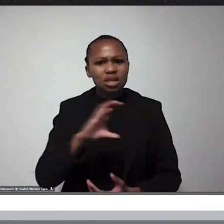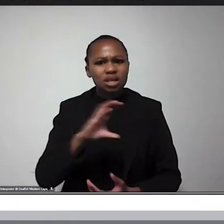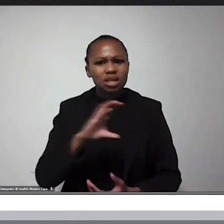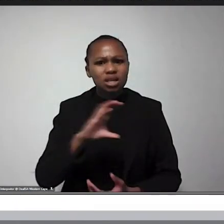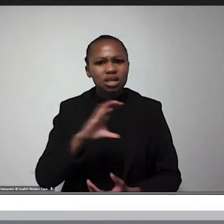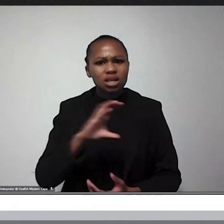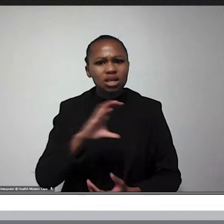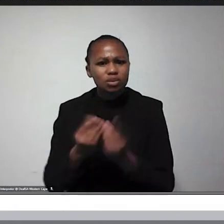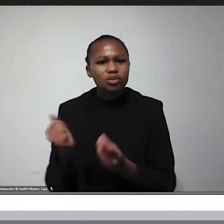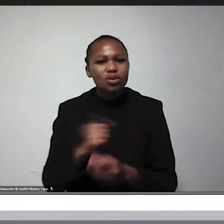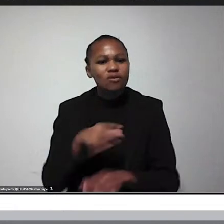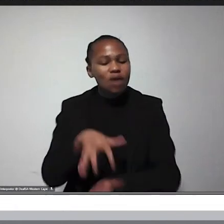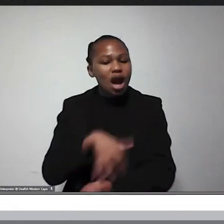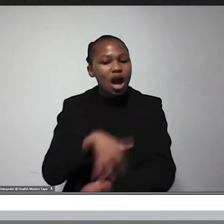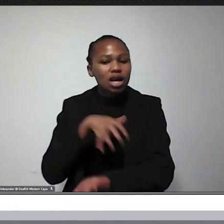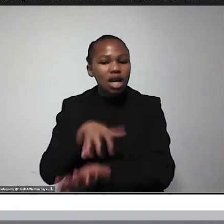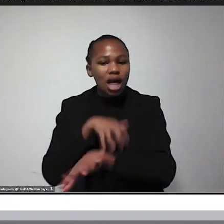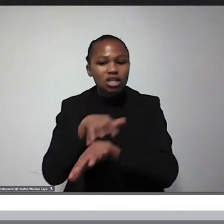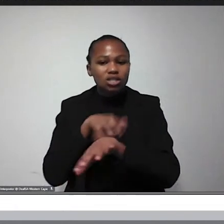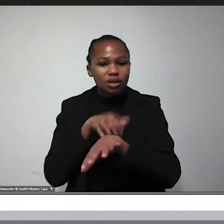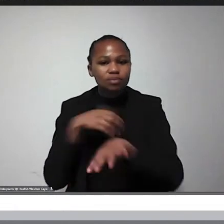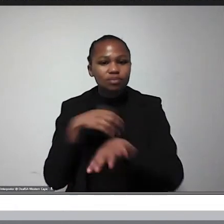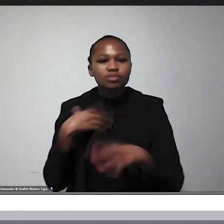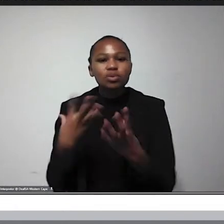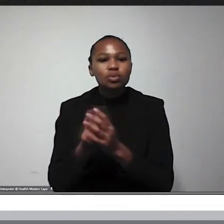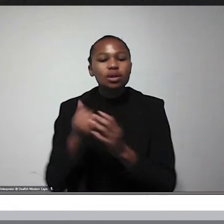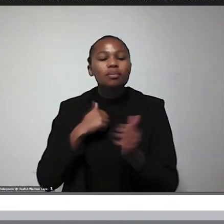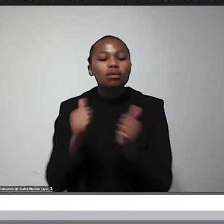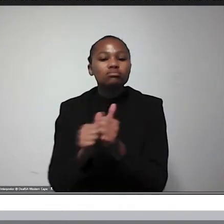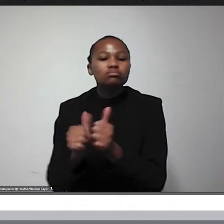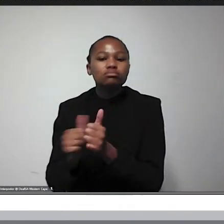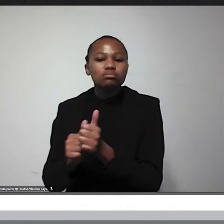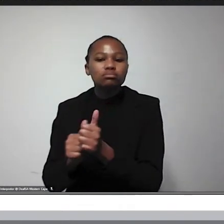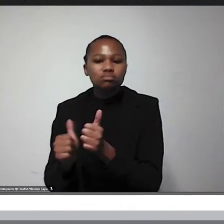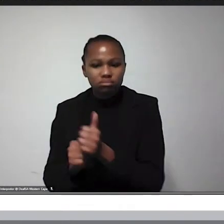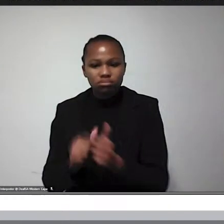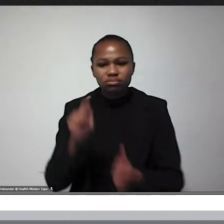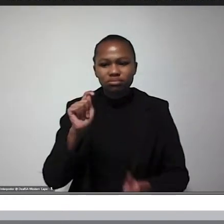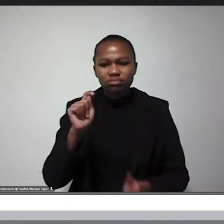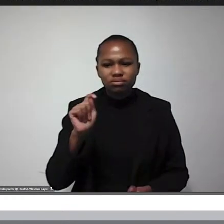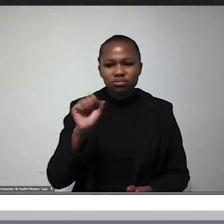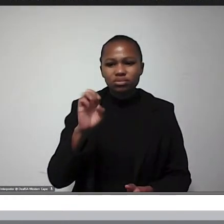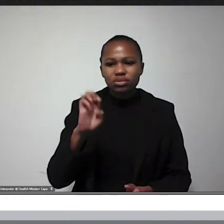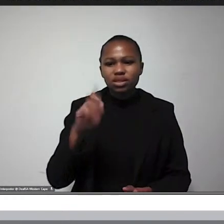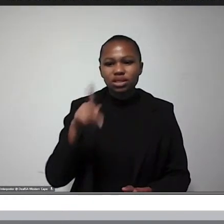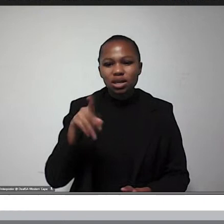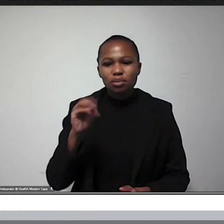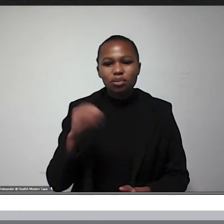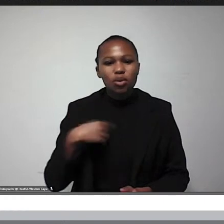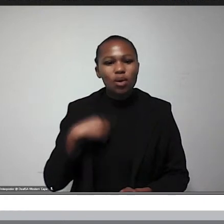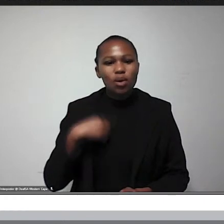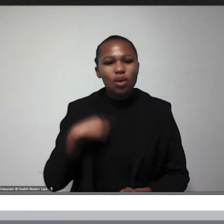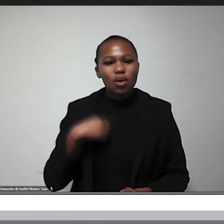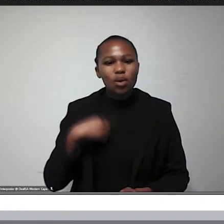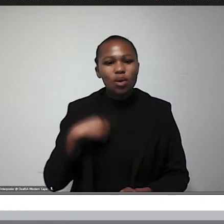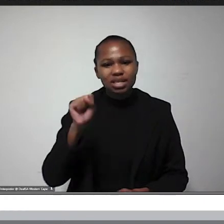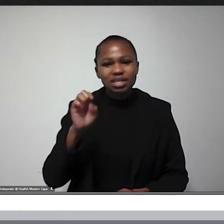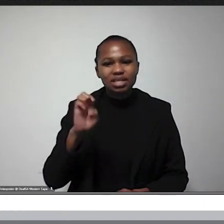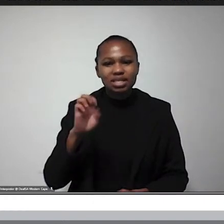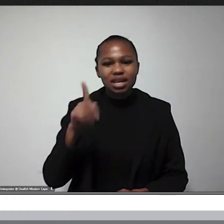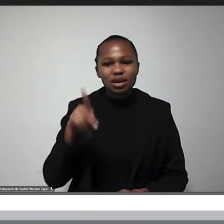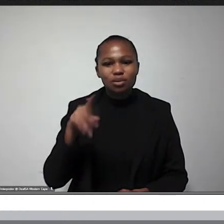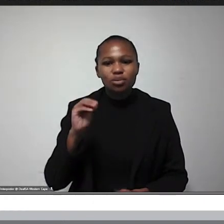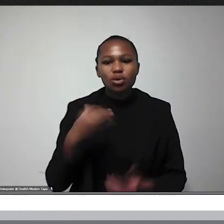But on the line, I'm together with one of my colleagues, Tsepo Morokong, and I think Tsepo can introduce himself as well.